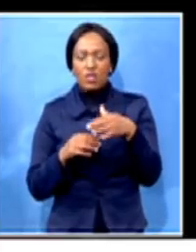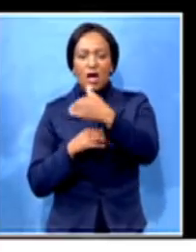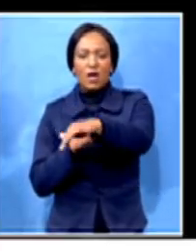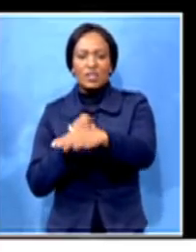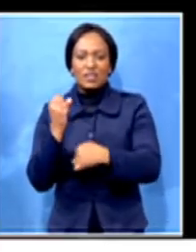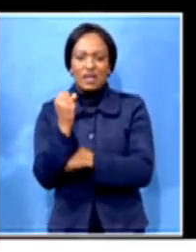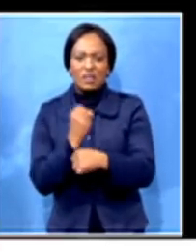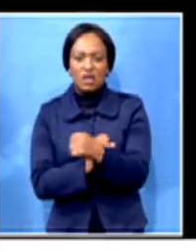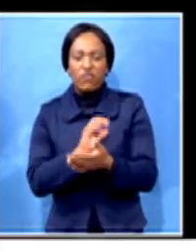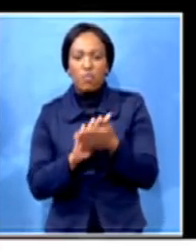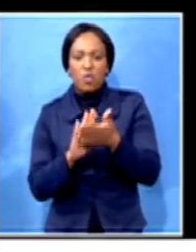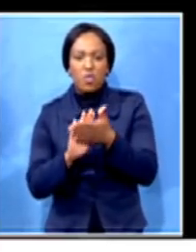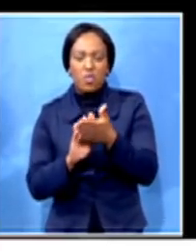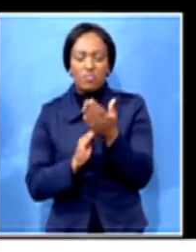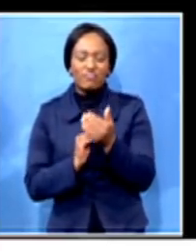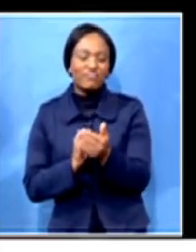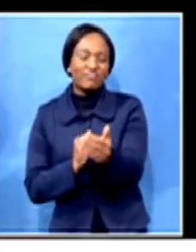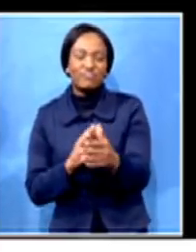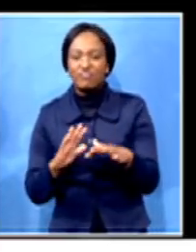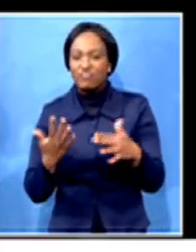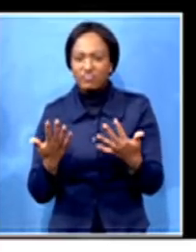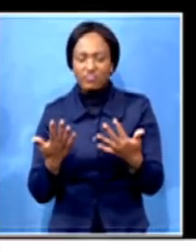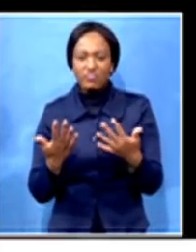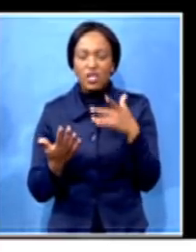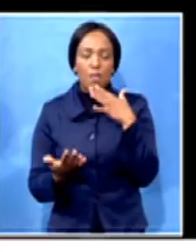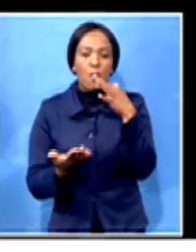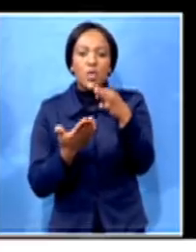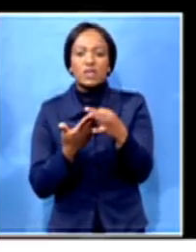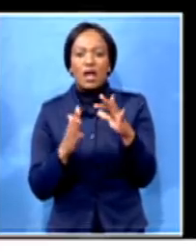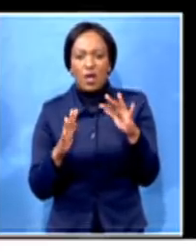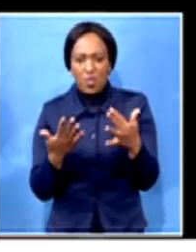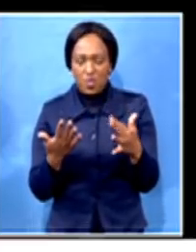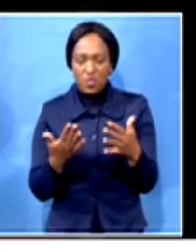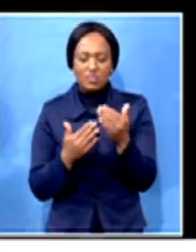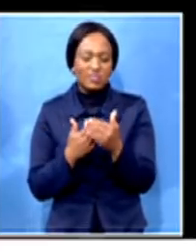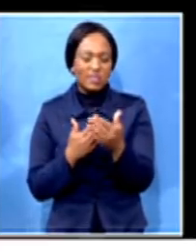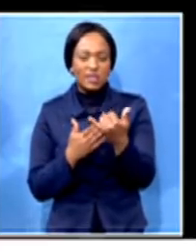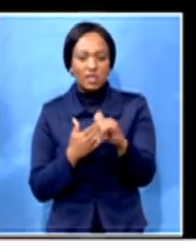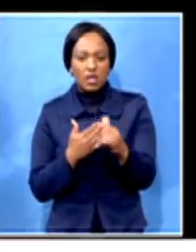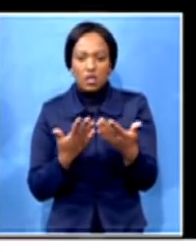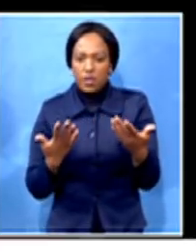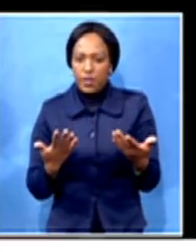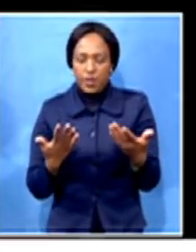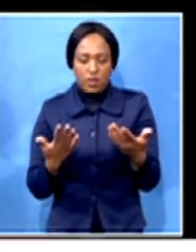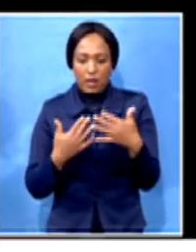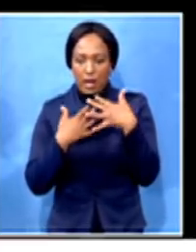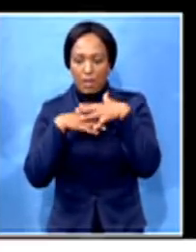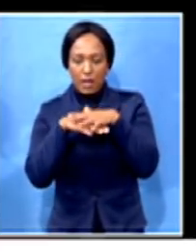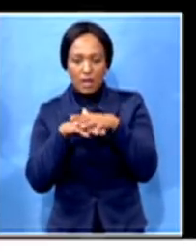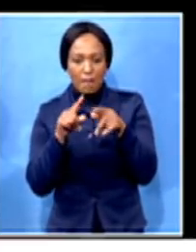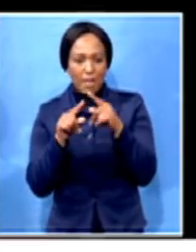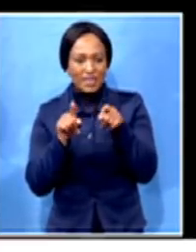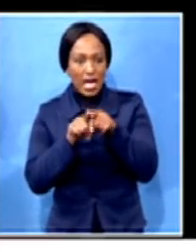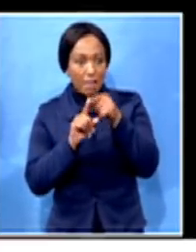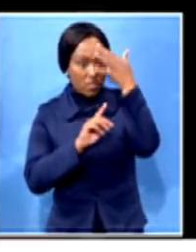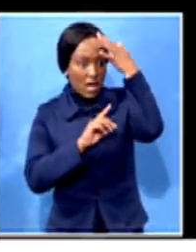is a political party, to then make up a particular proposal and assume that that one is going to get implemented when even government's